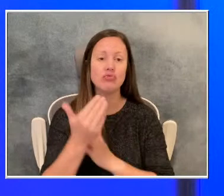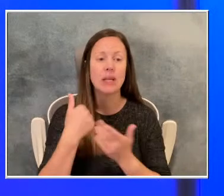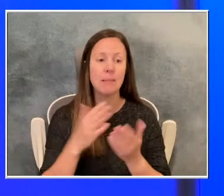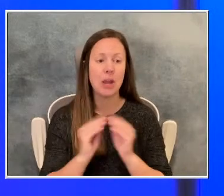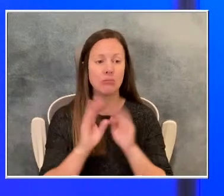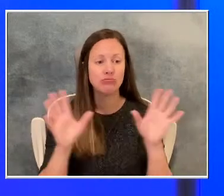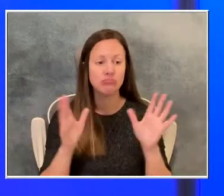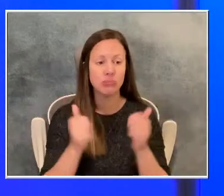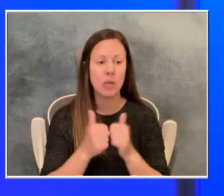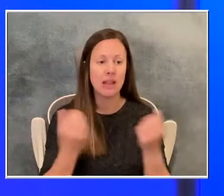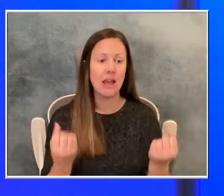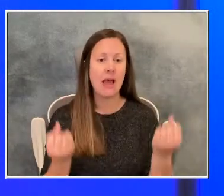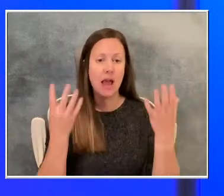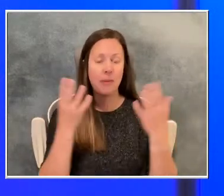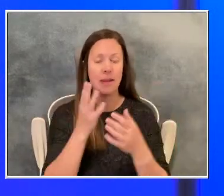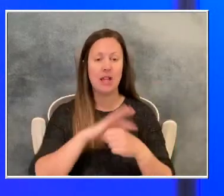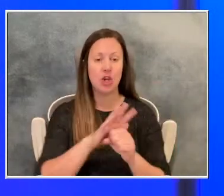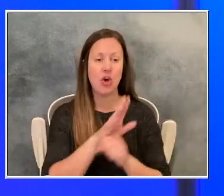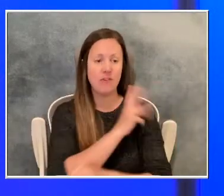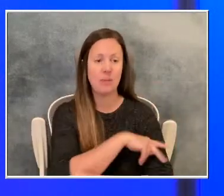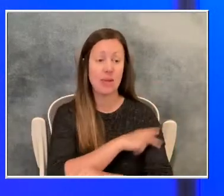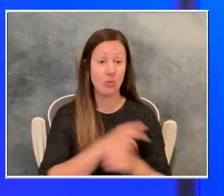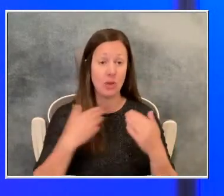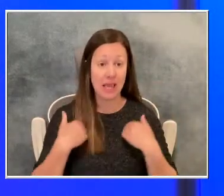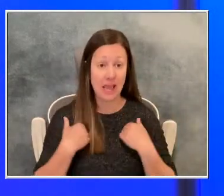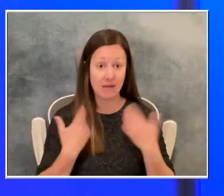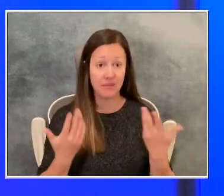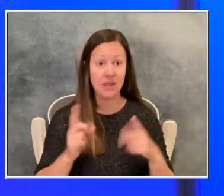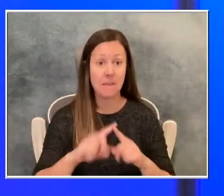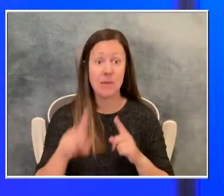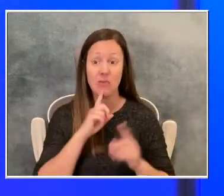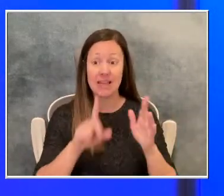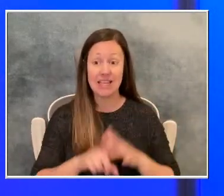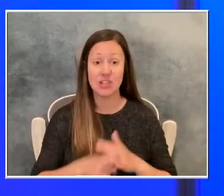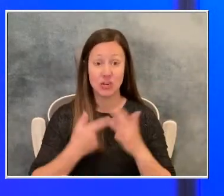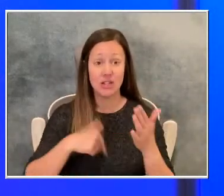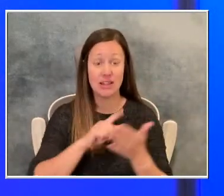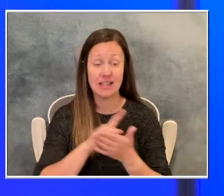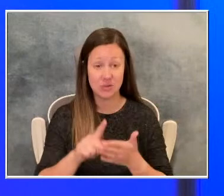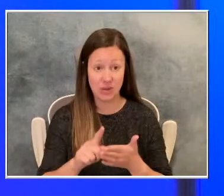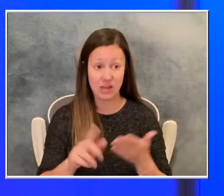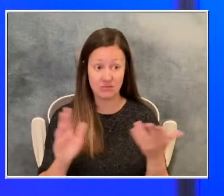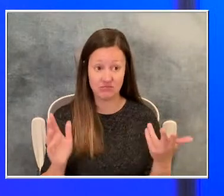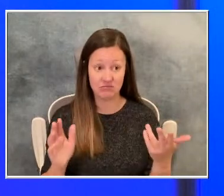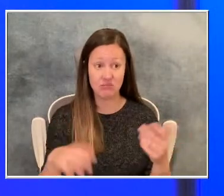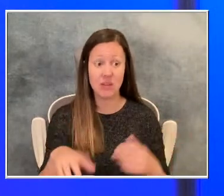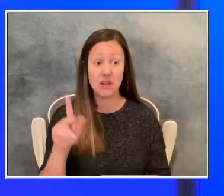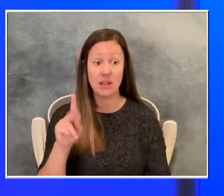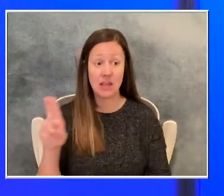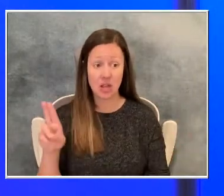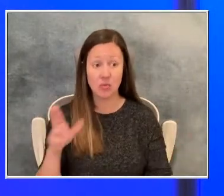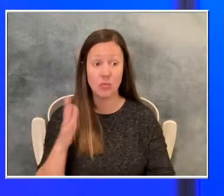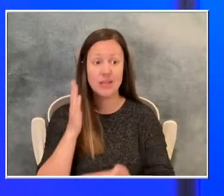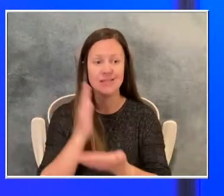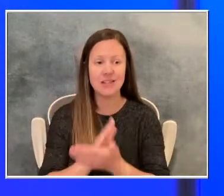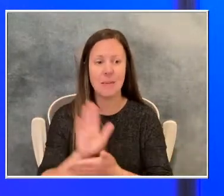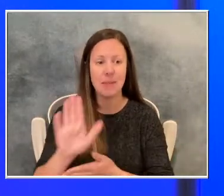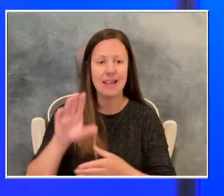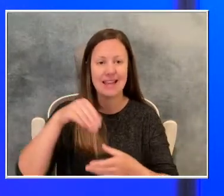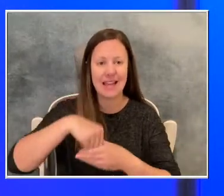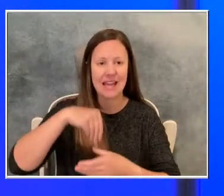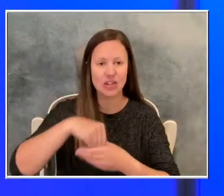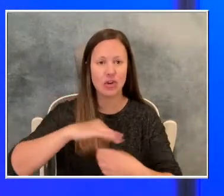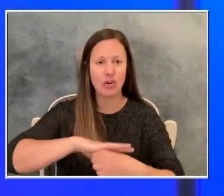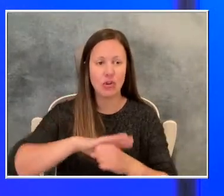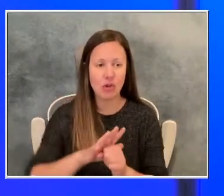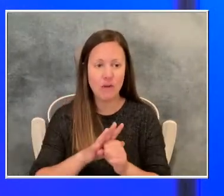health system is treating on a day-to-day basis. But starting this week, the health system is stopping its internal COVID tracking dashboard that we have used